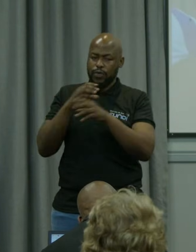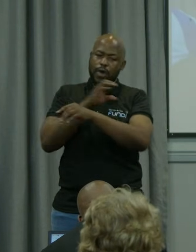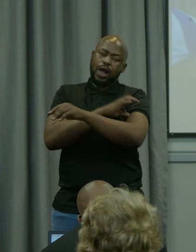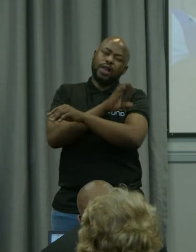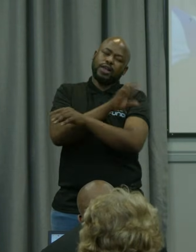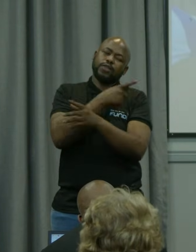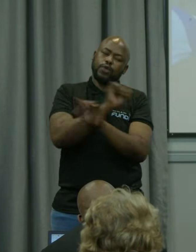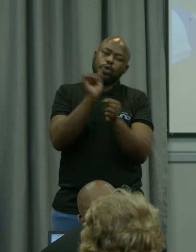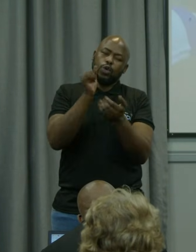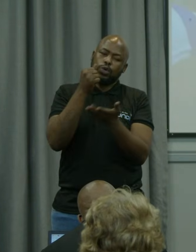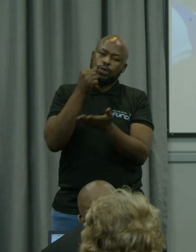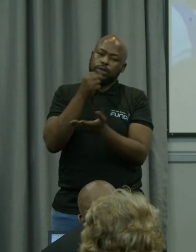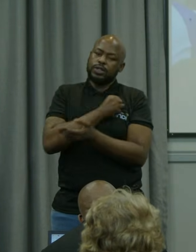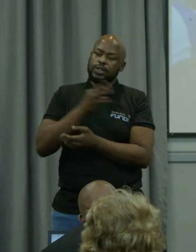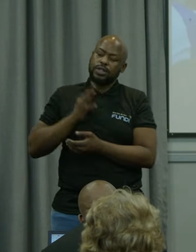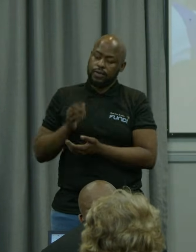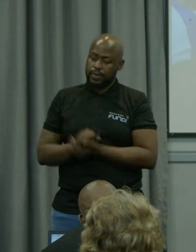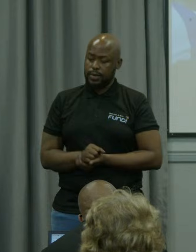staffing?